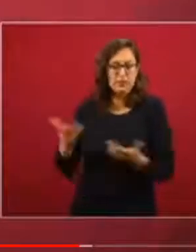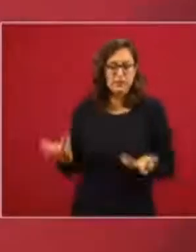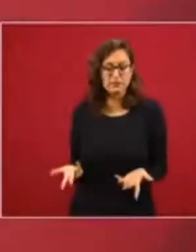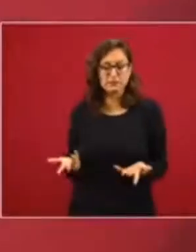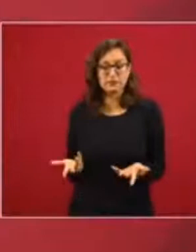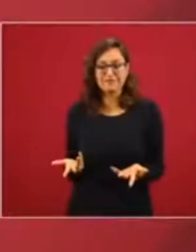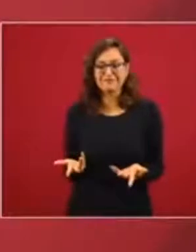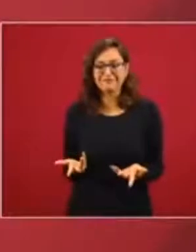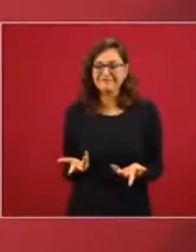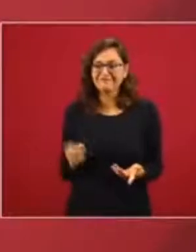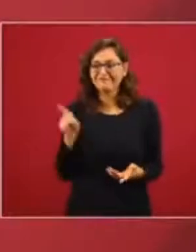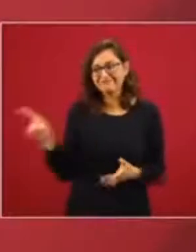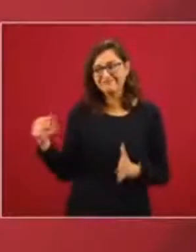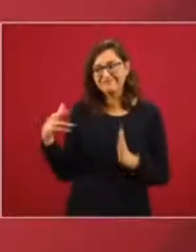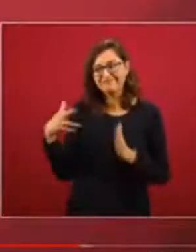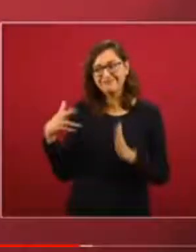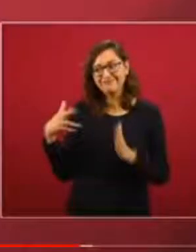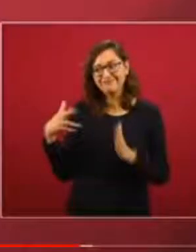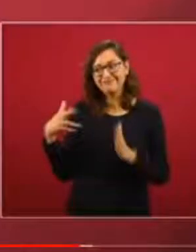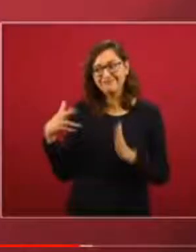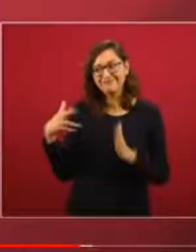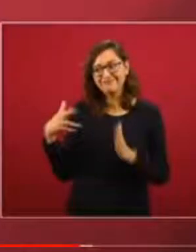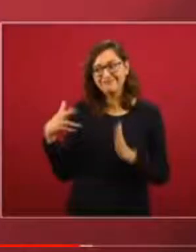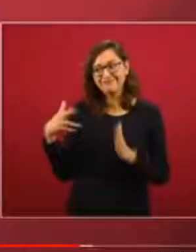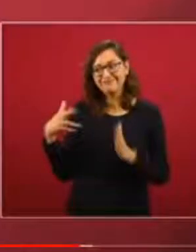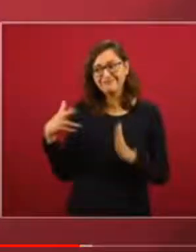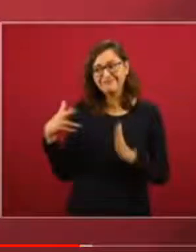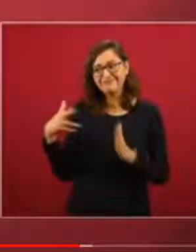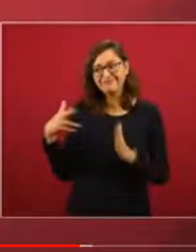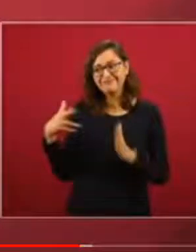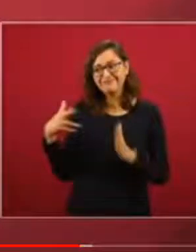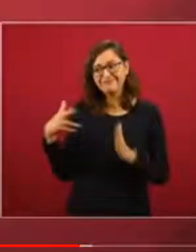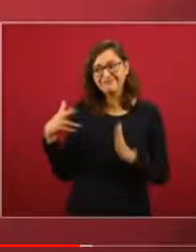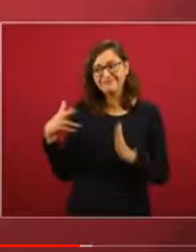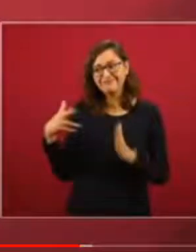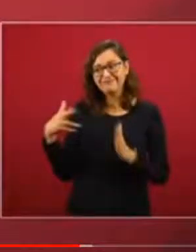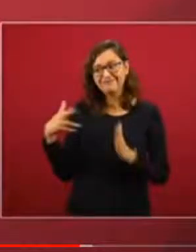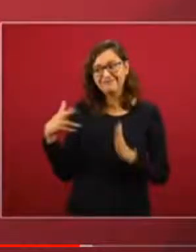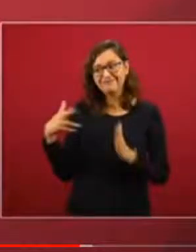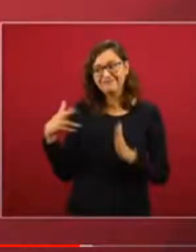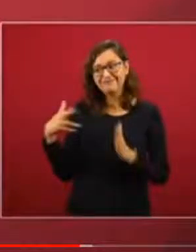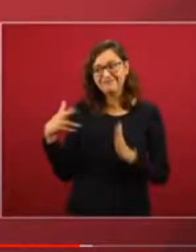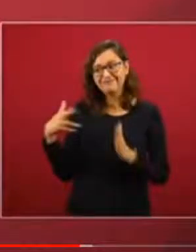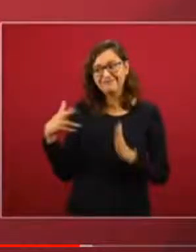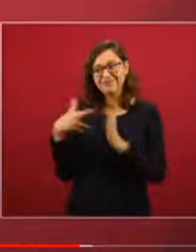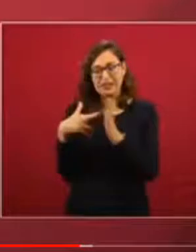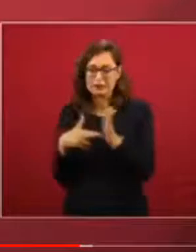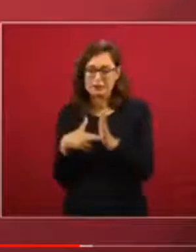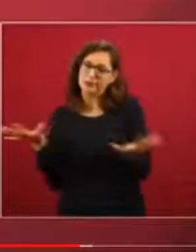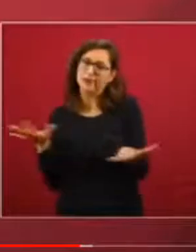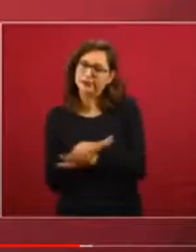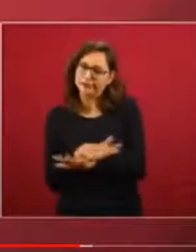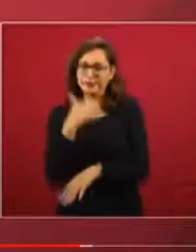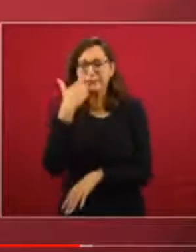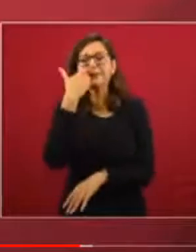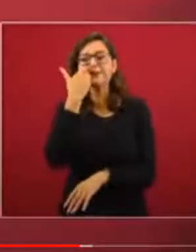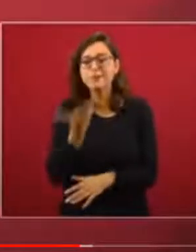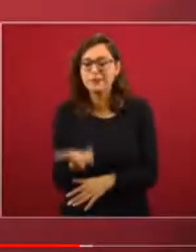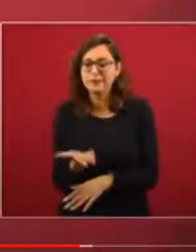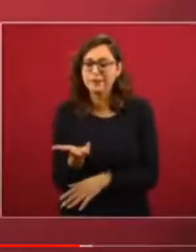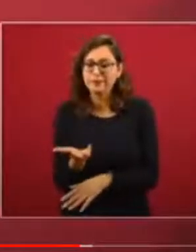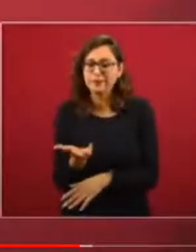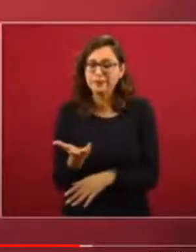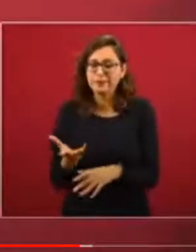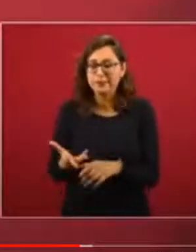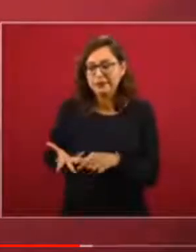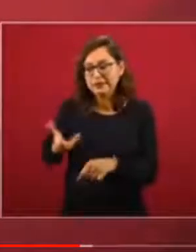Pues se quería modificar el reglamento. Well, they wanted to modify the regulations. Y como